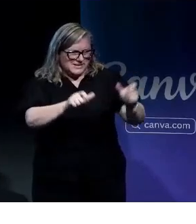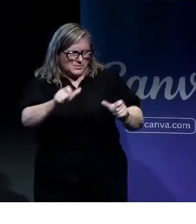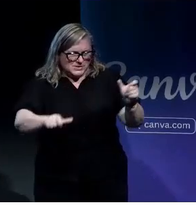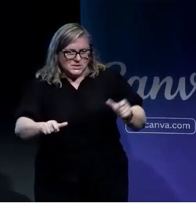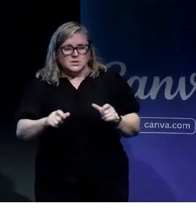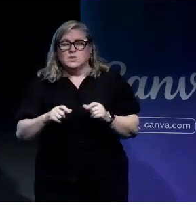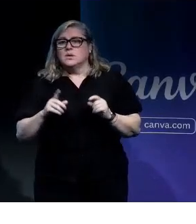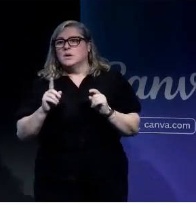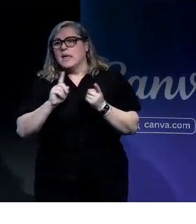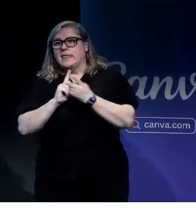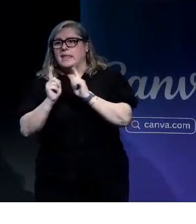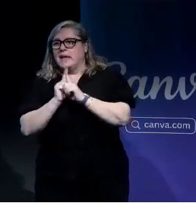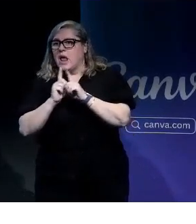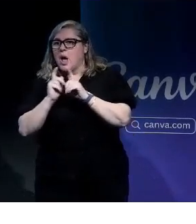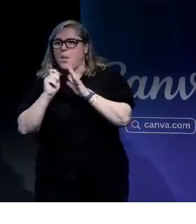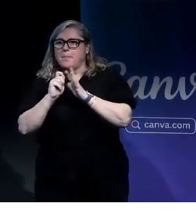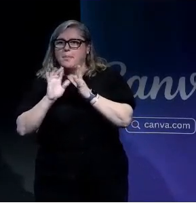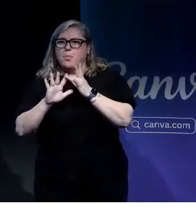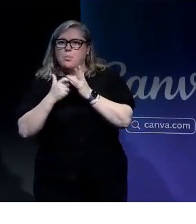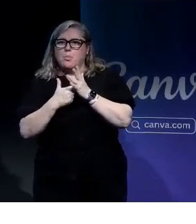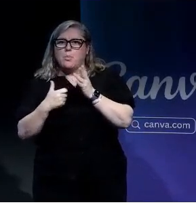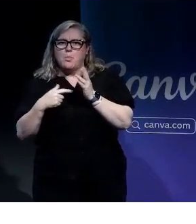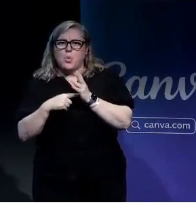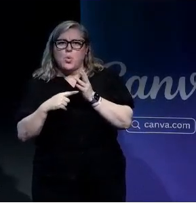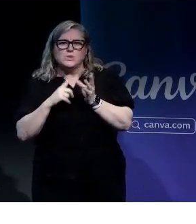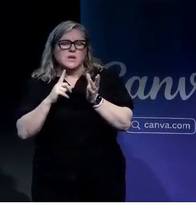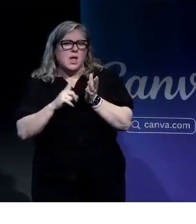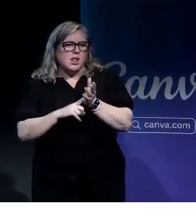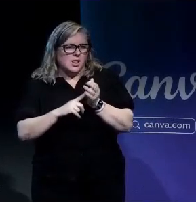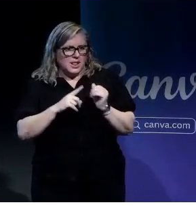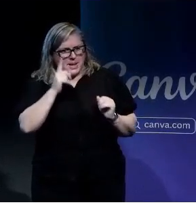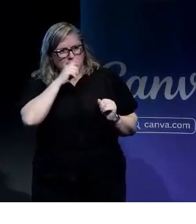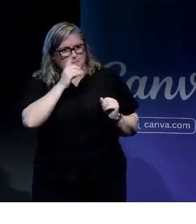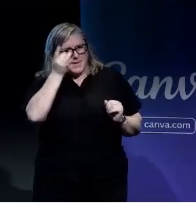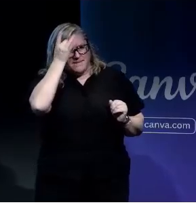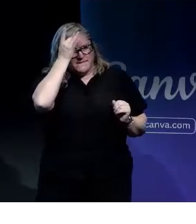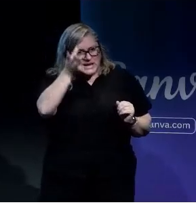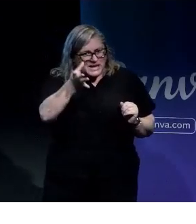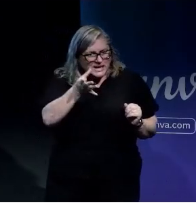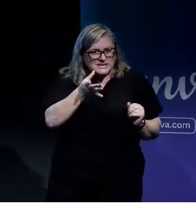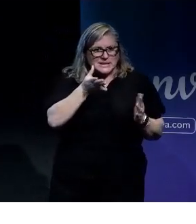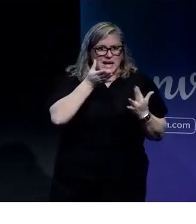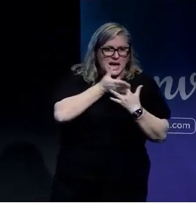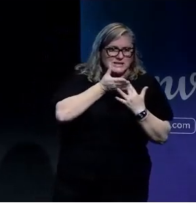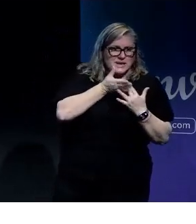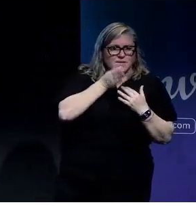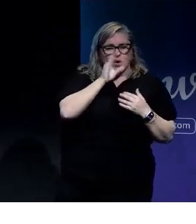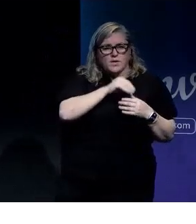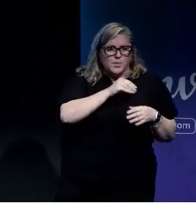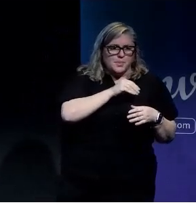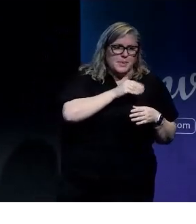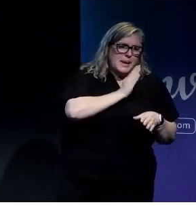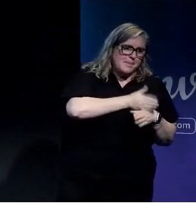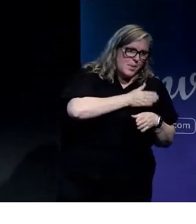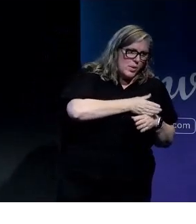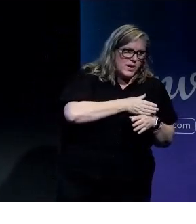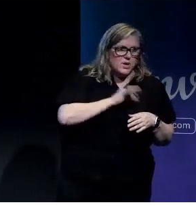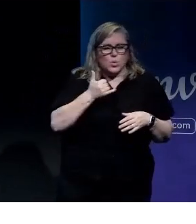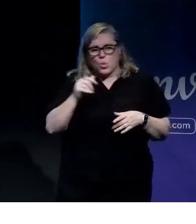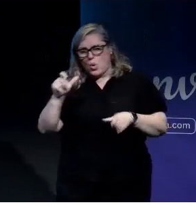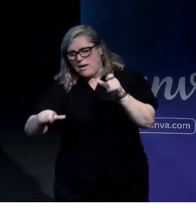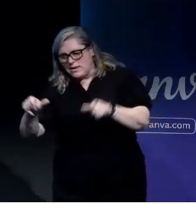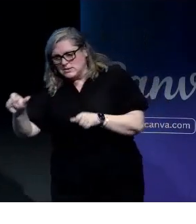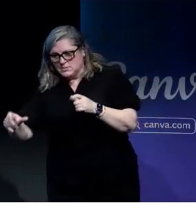portals, that's something that a lot of people forget. Portals that are accessed by employees or accessed by your customers are